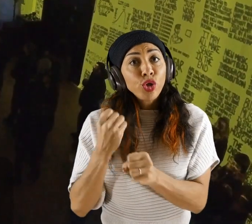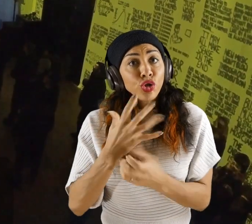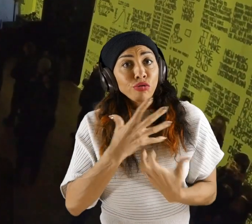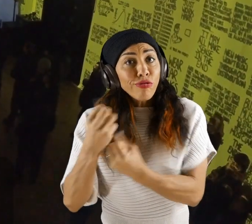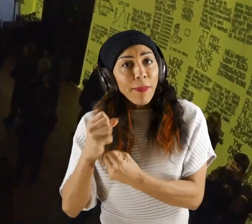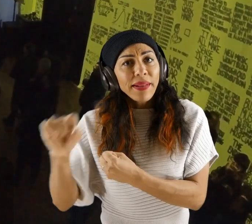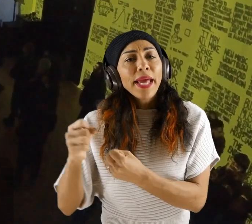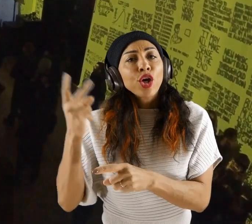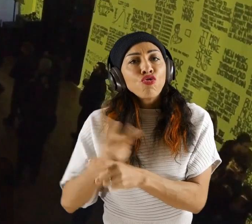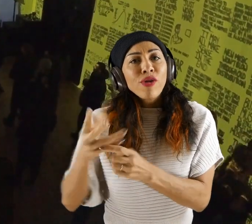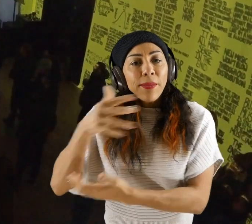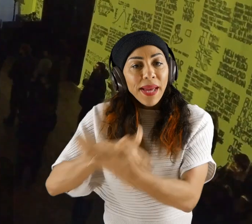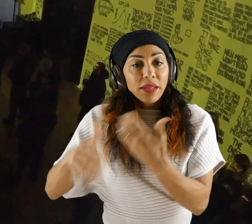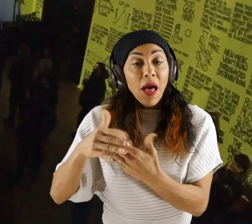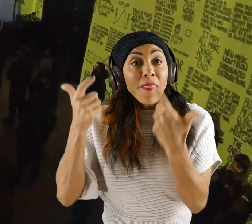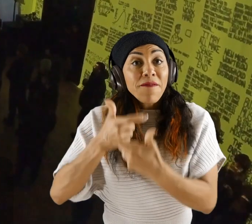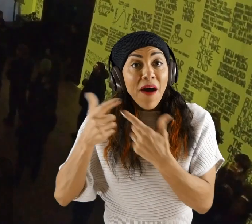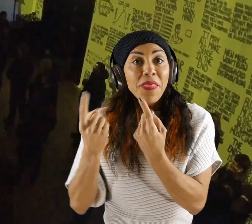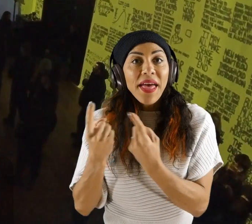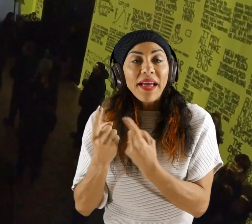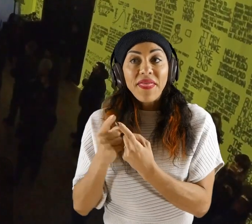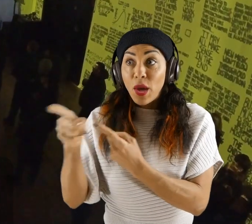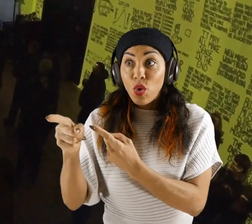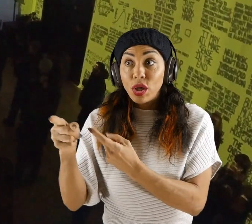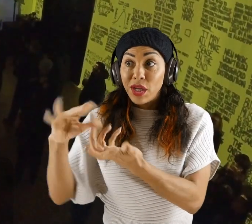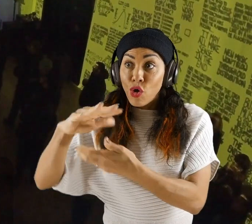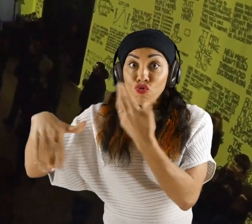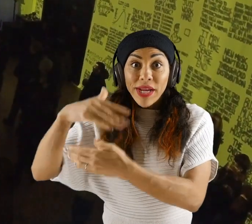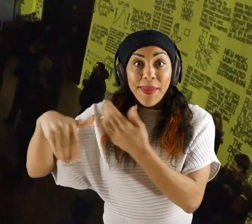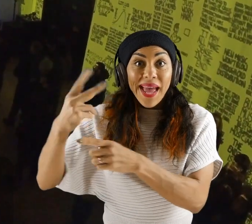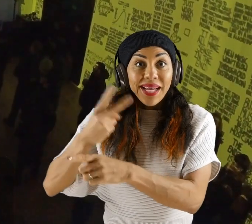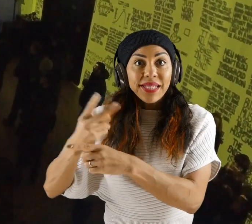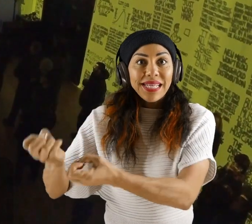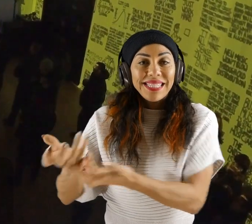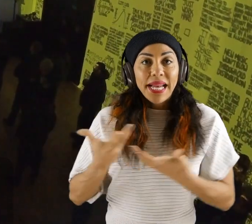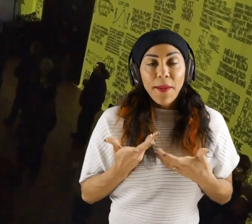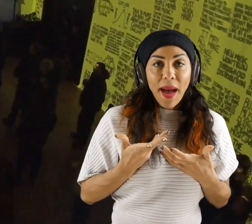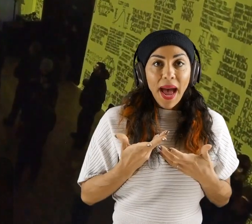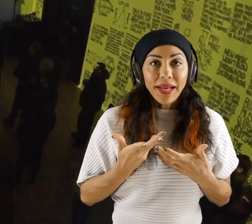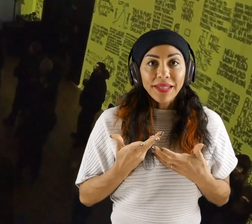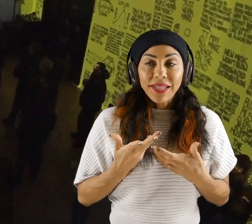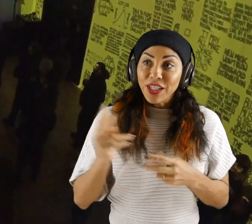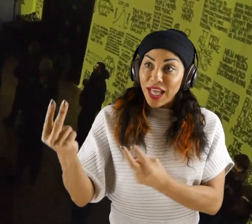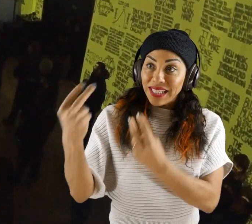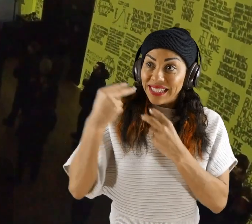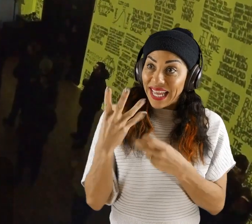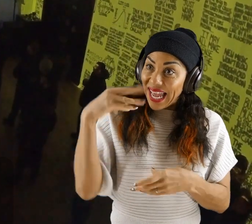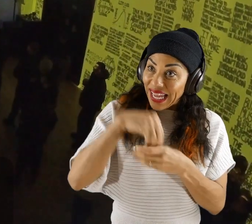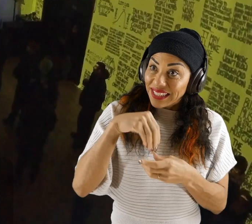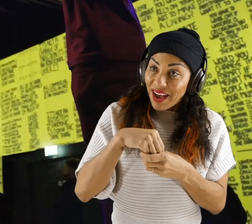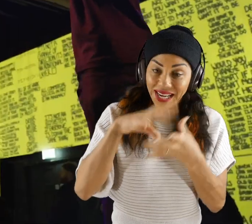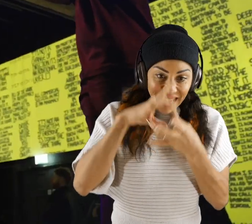people sending me back process. So now, hopefully, they're seeing the process inside the process of making something else. And then I did